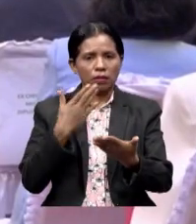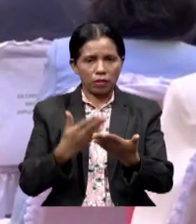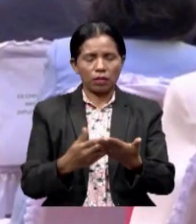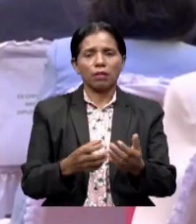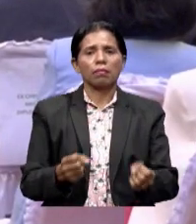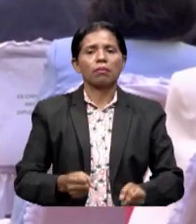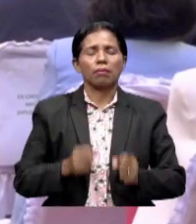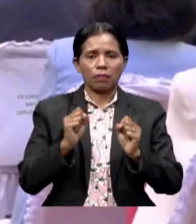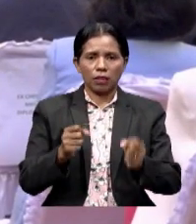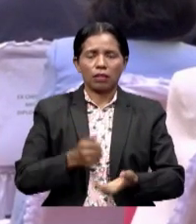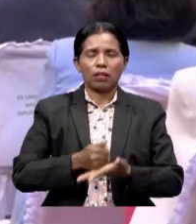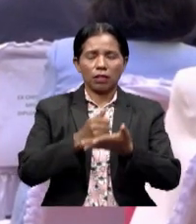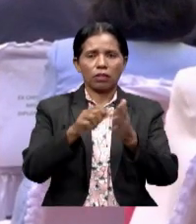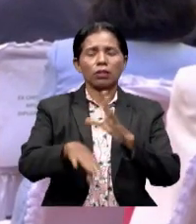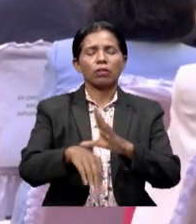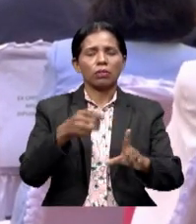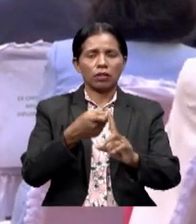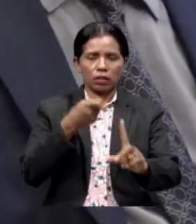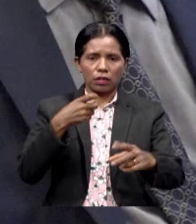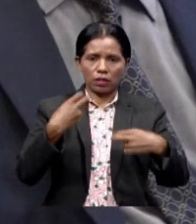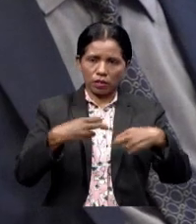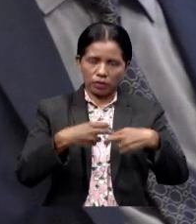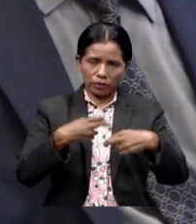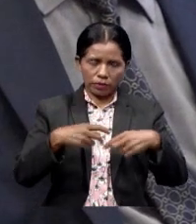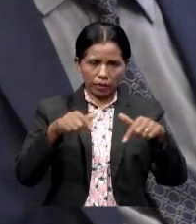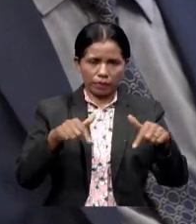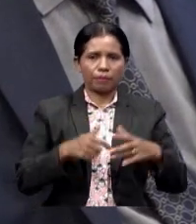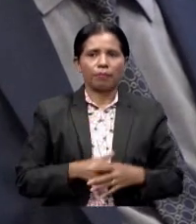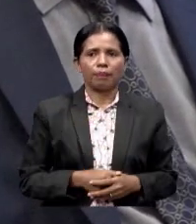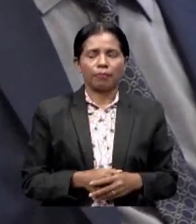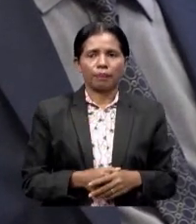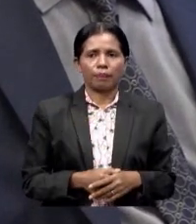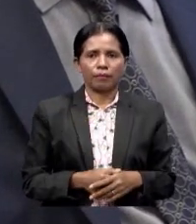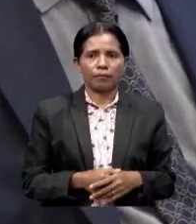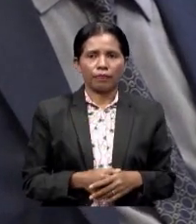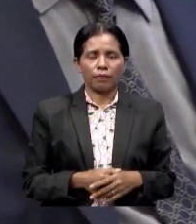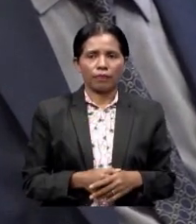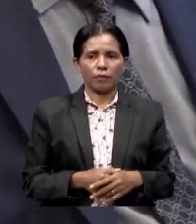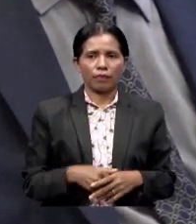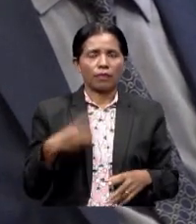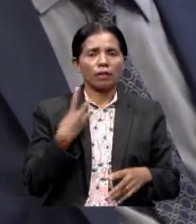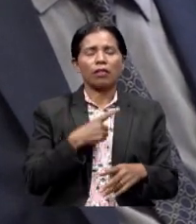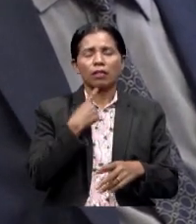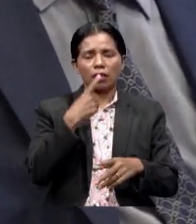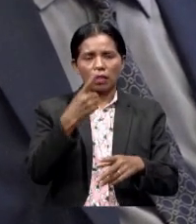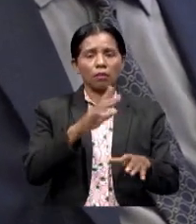di bele responde no sai husi desafio idane. And I mentioned already we have